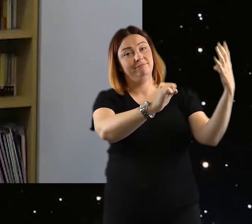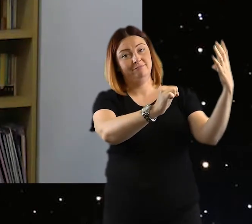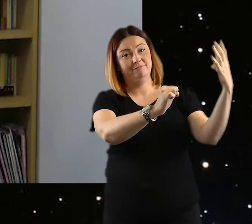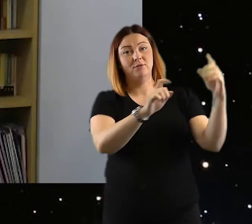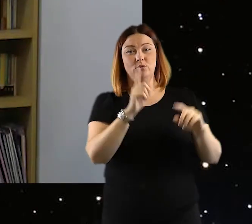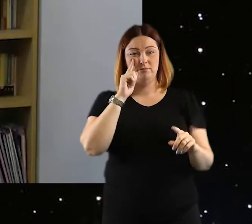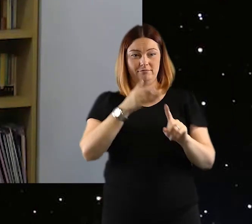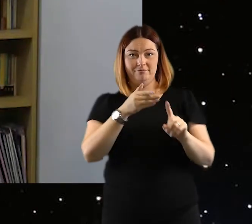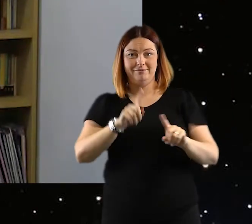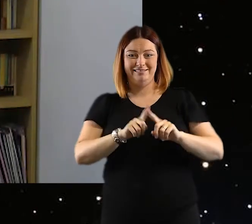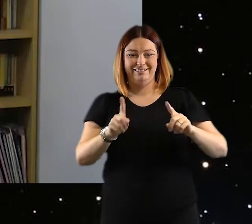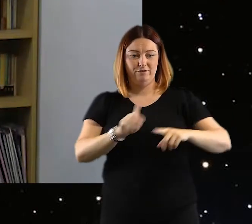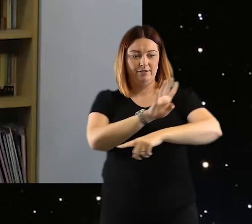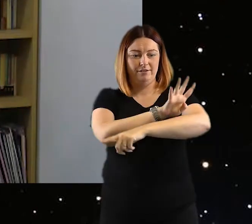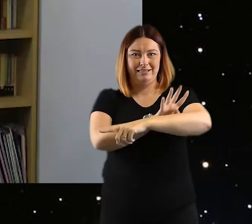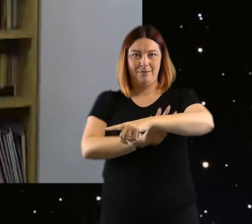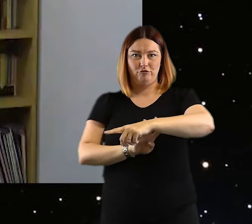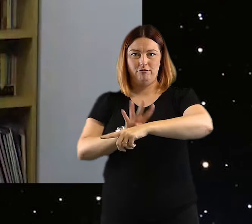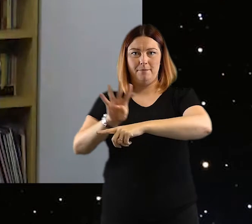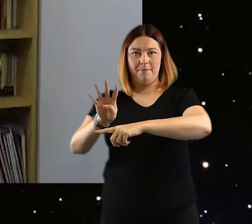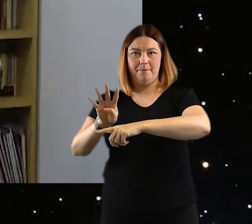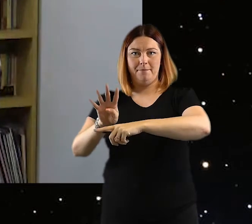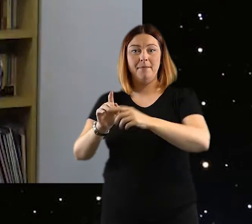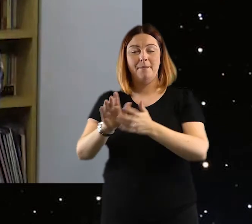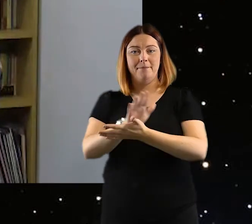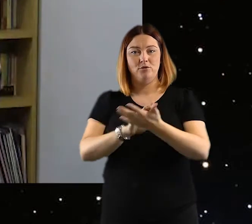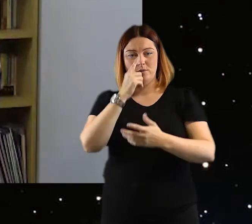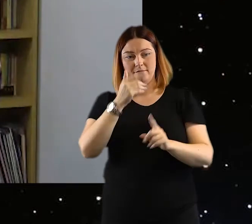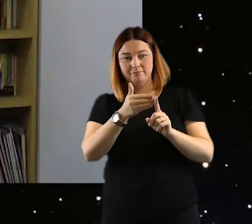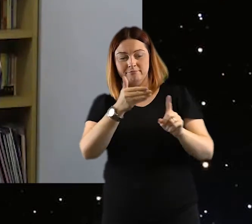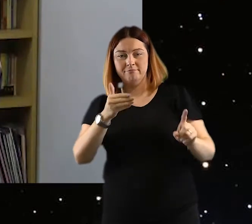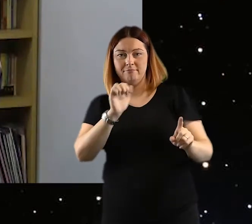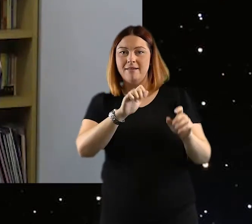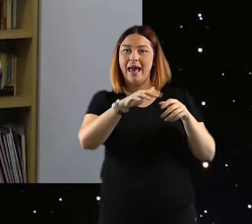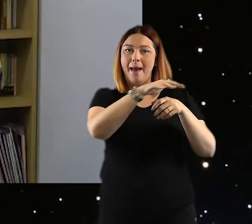when it is, the difference between those spectra essentially is telling you something about the